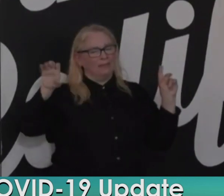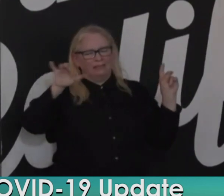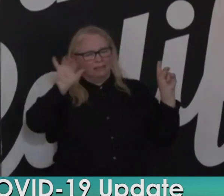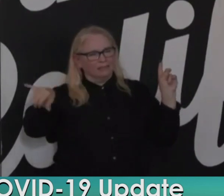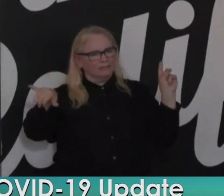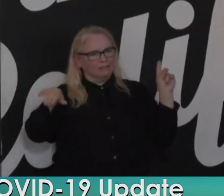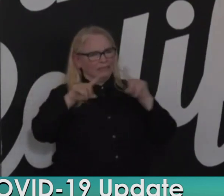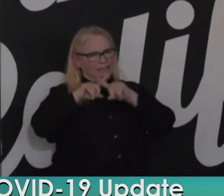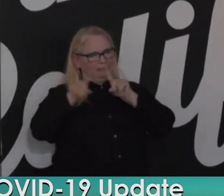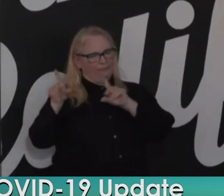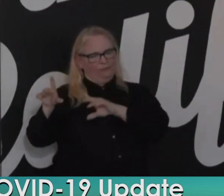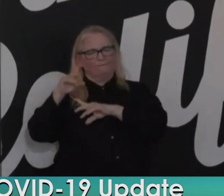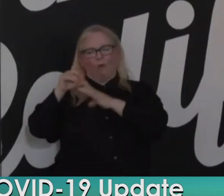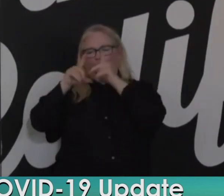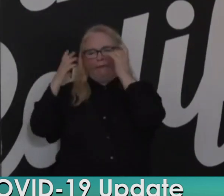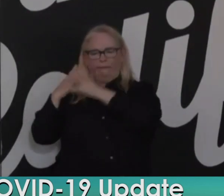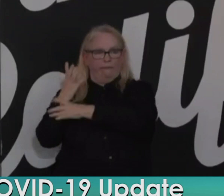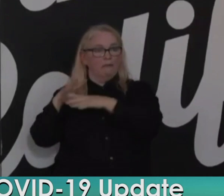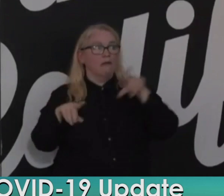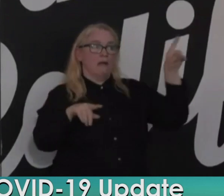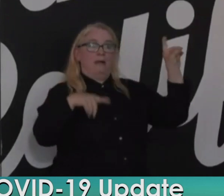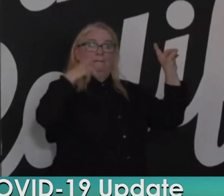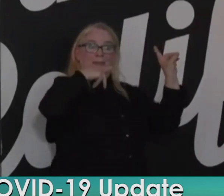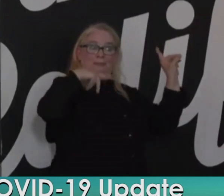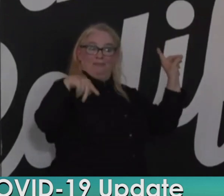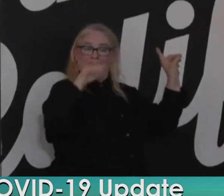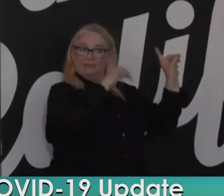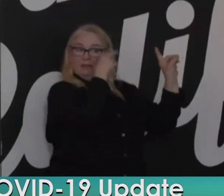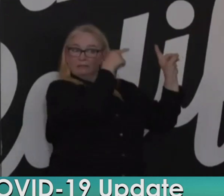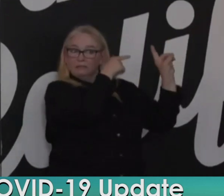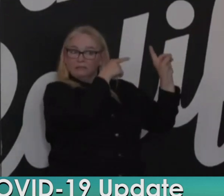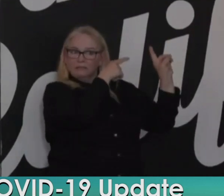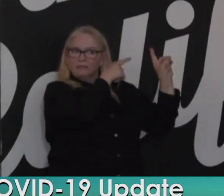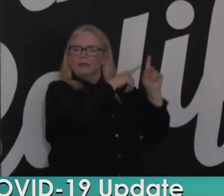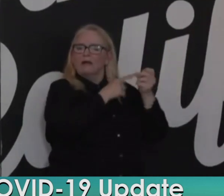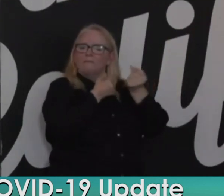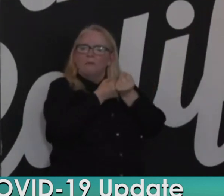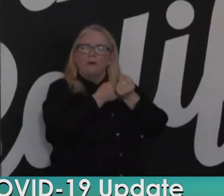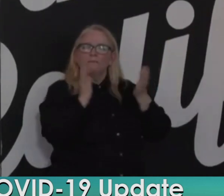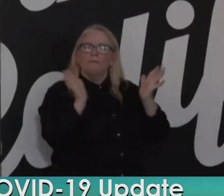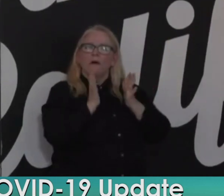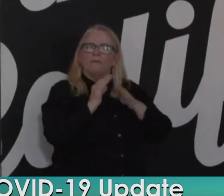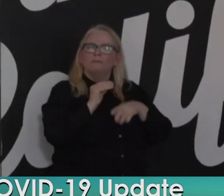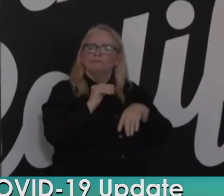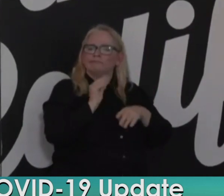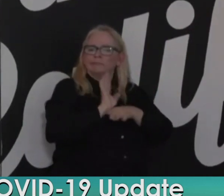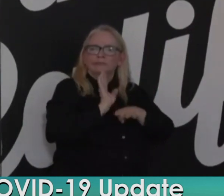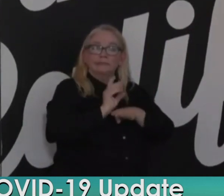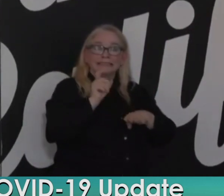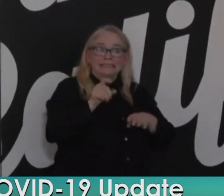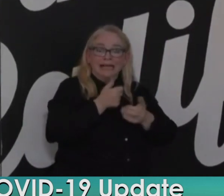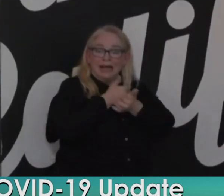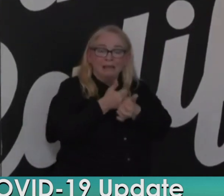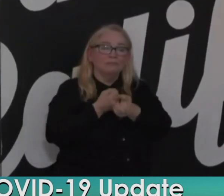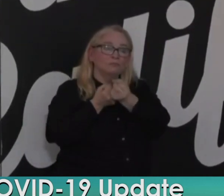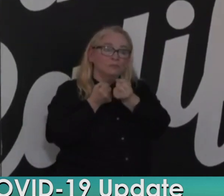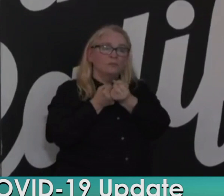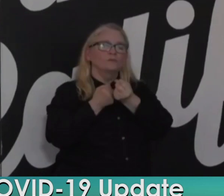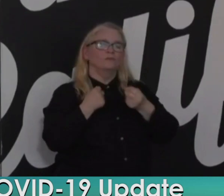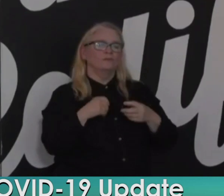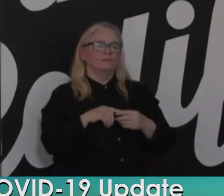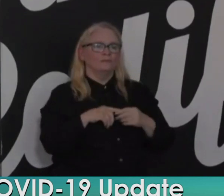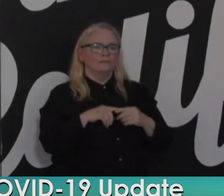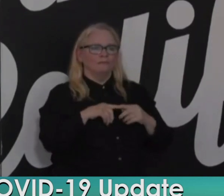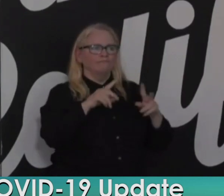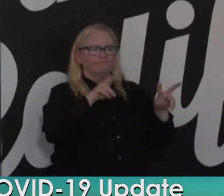PPP program is that support program that has gotten a lot of attention and drawn a lot of